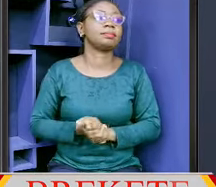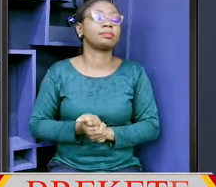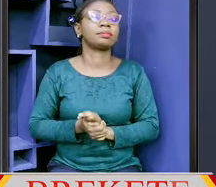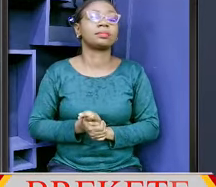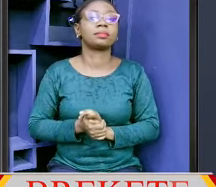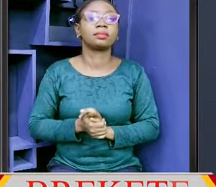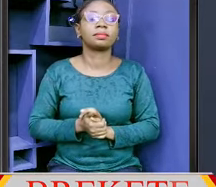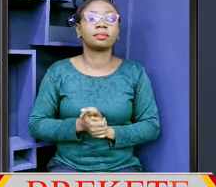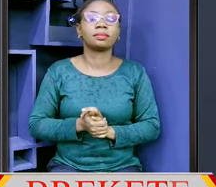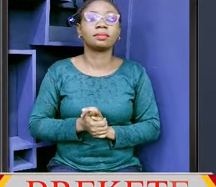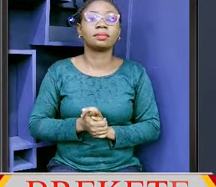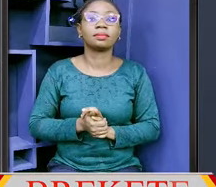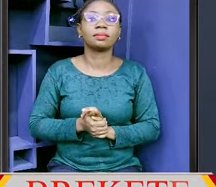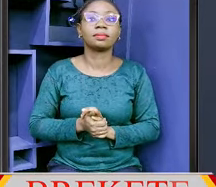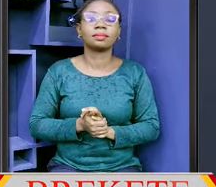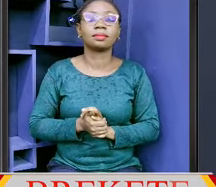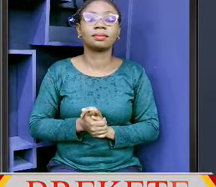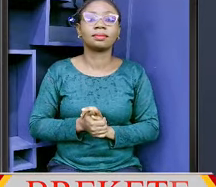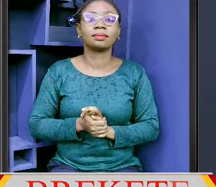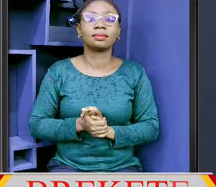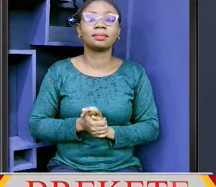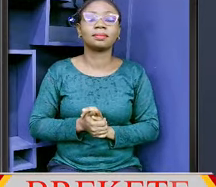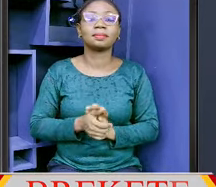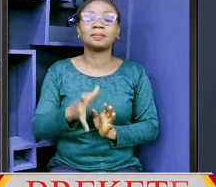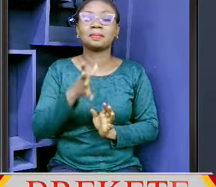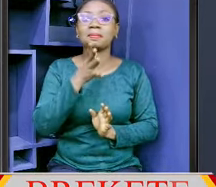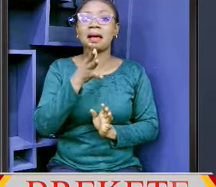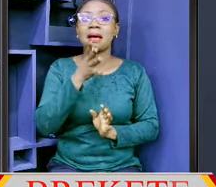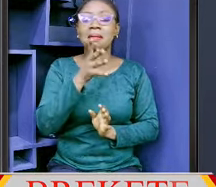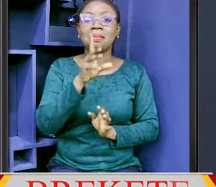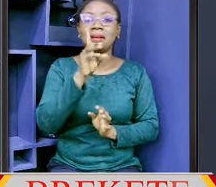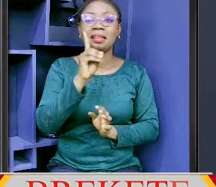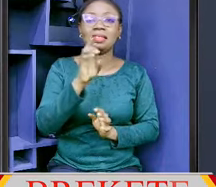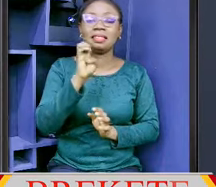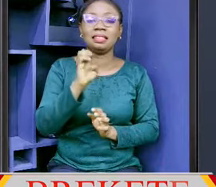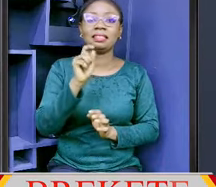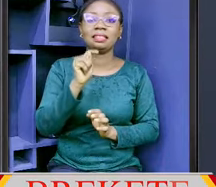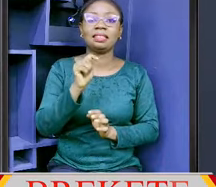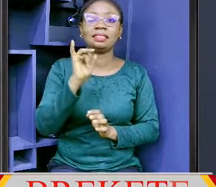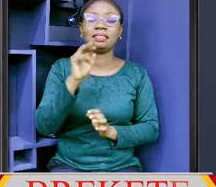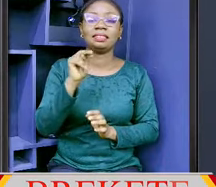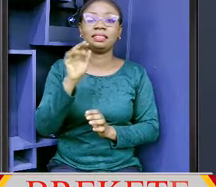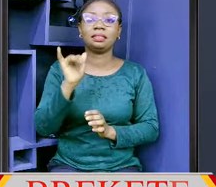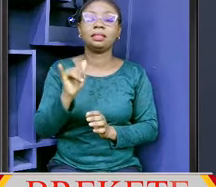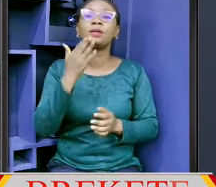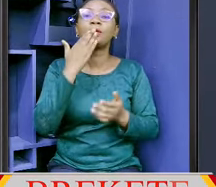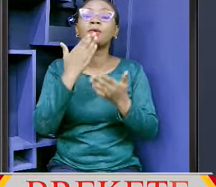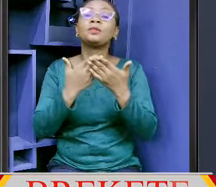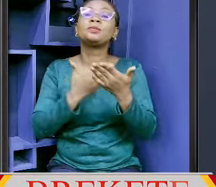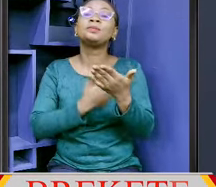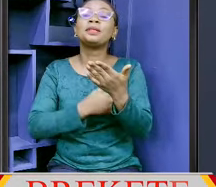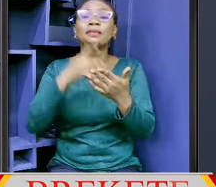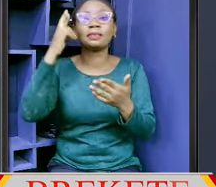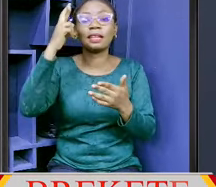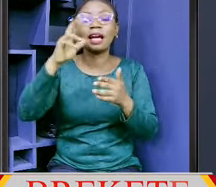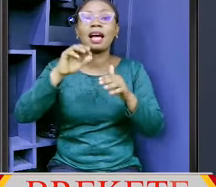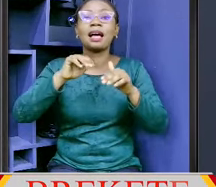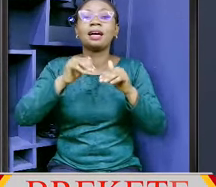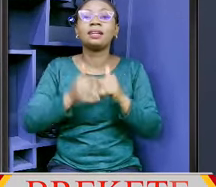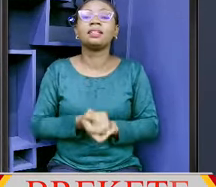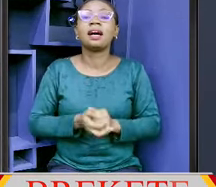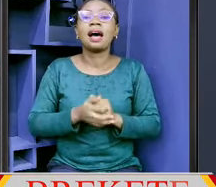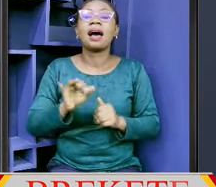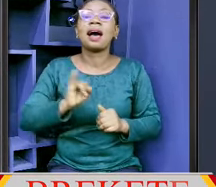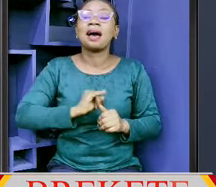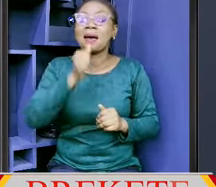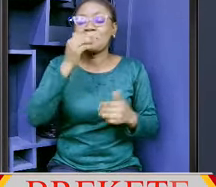Mama Destiny. Hey. Mama Destiny. Good morning, sir. Good morning, ma. How our father? I'm happy to